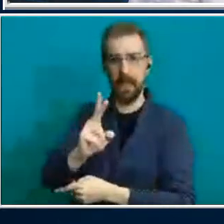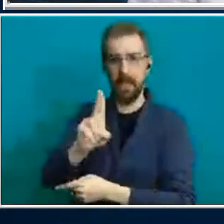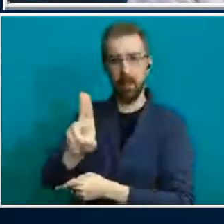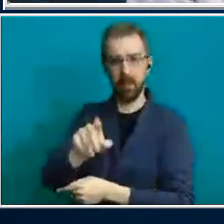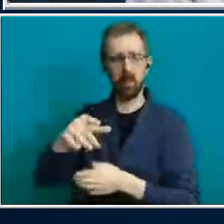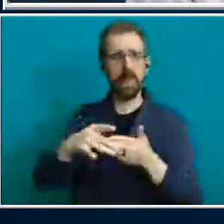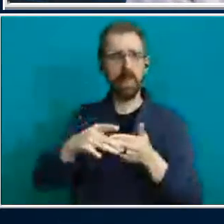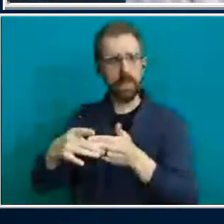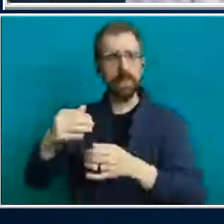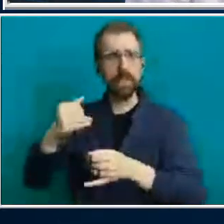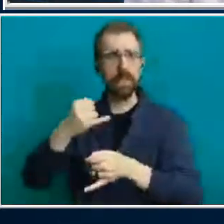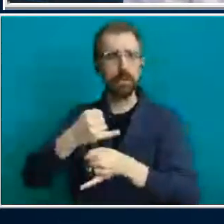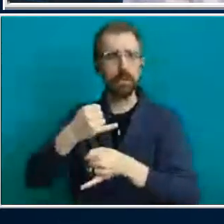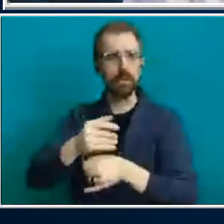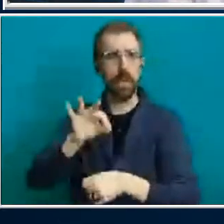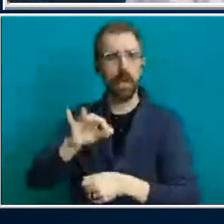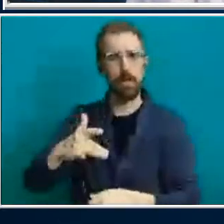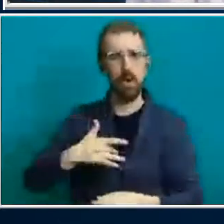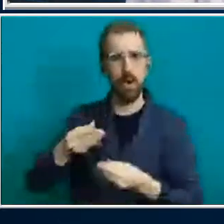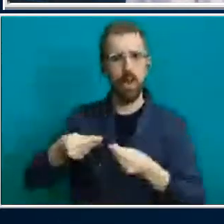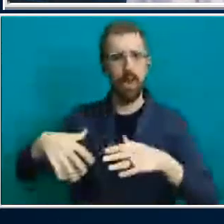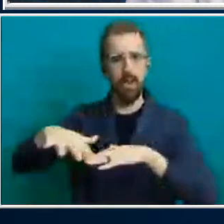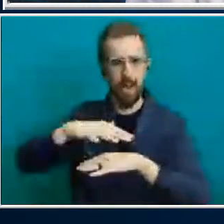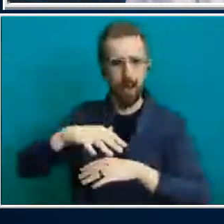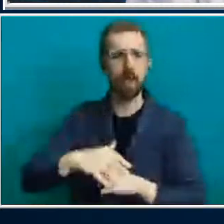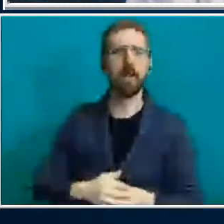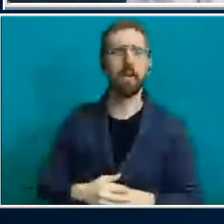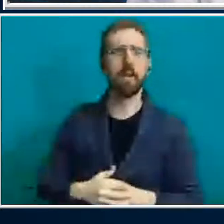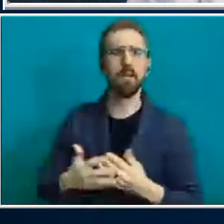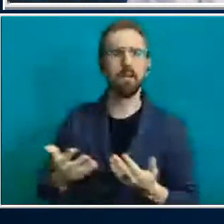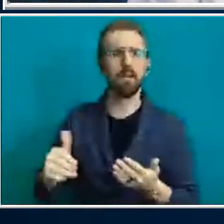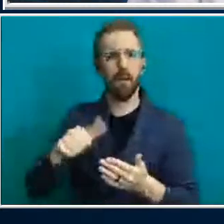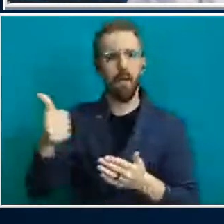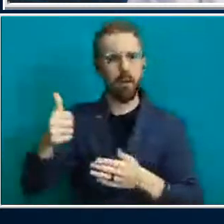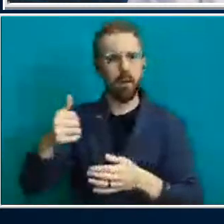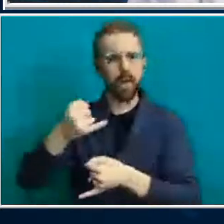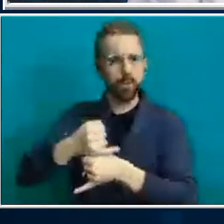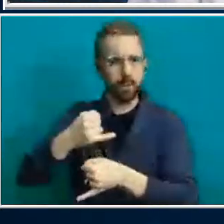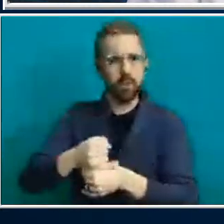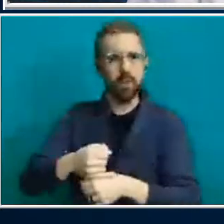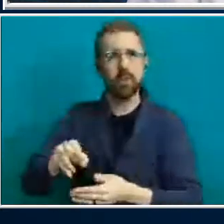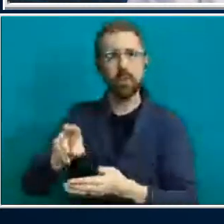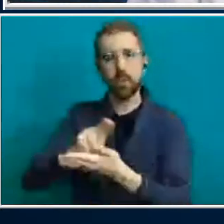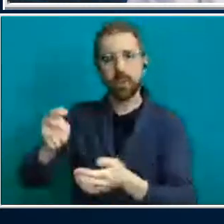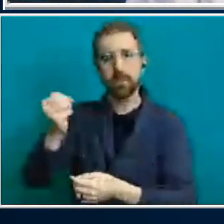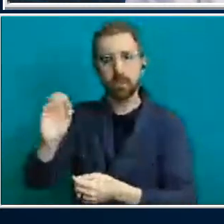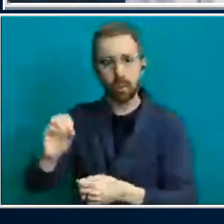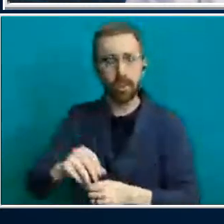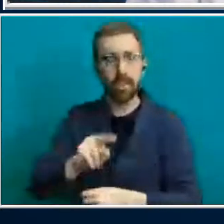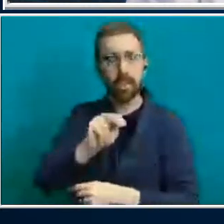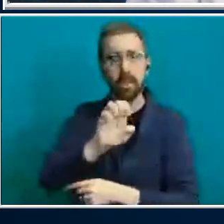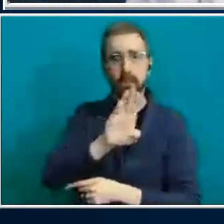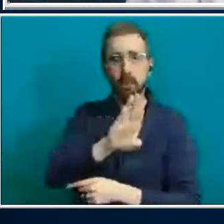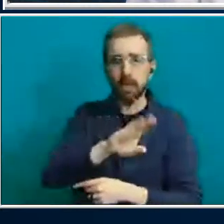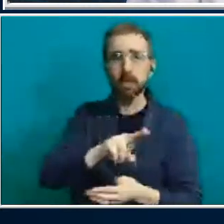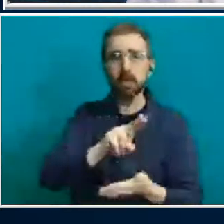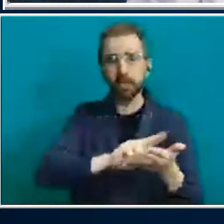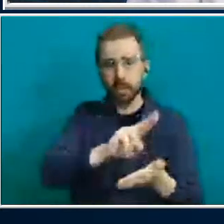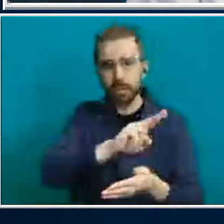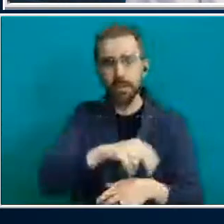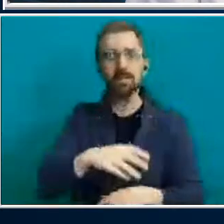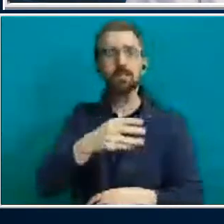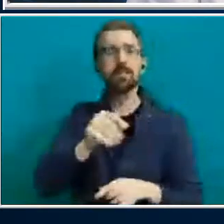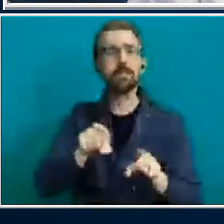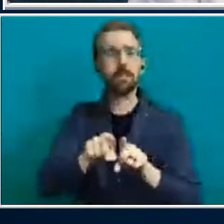of the Heartland Consortium. Other institutions are the University of Missouri, the University of Nebraska Medical Center, and the University of Iowa